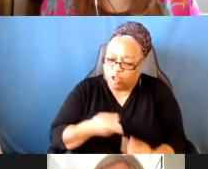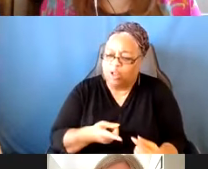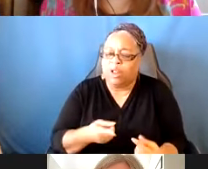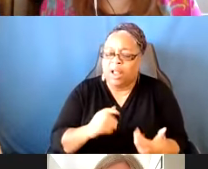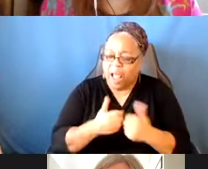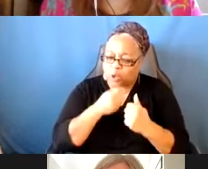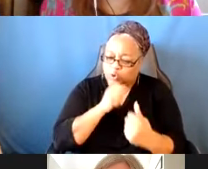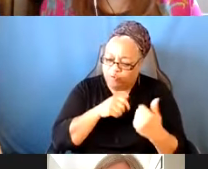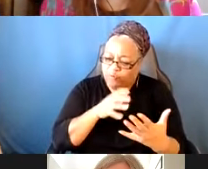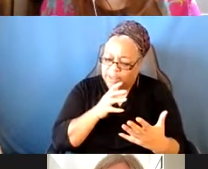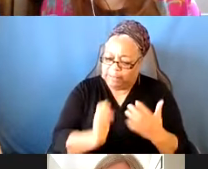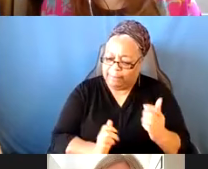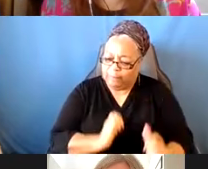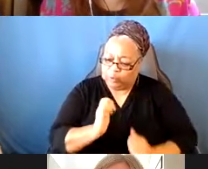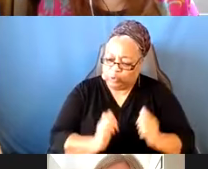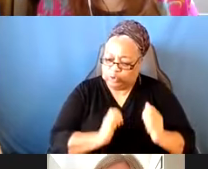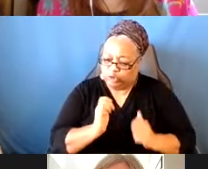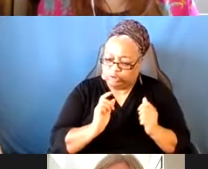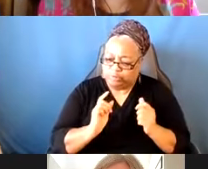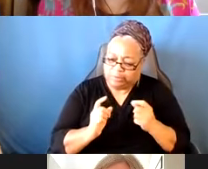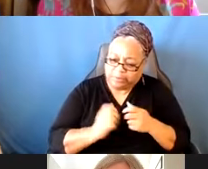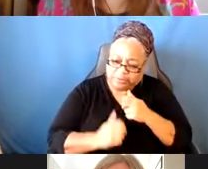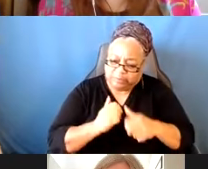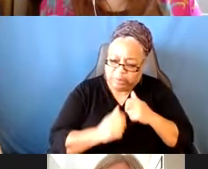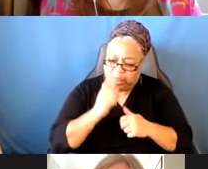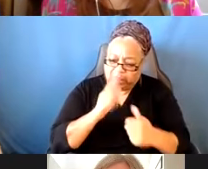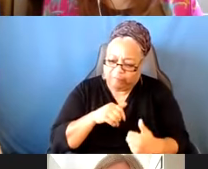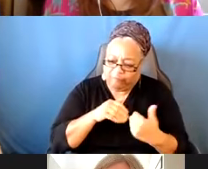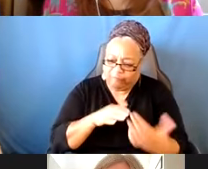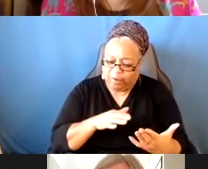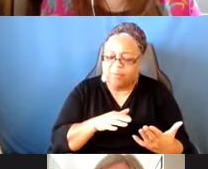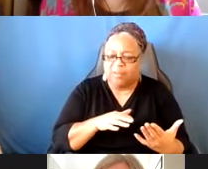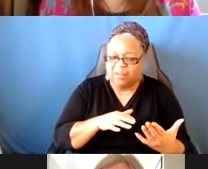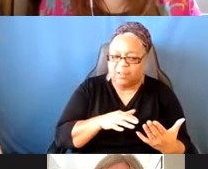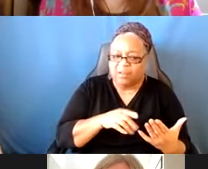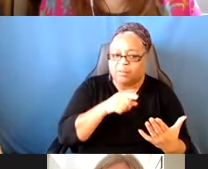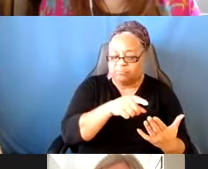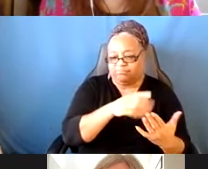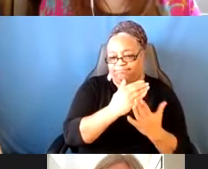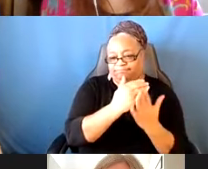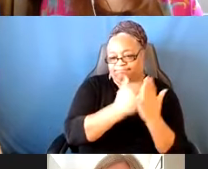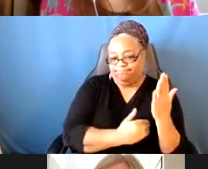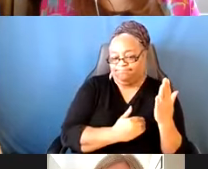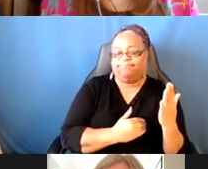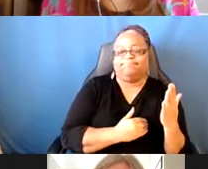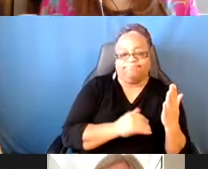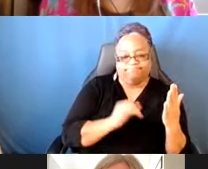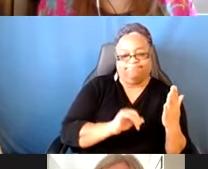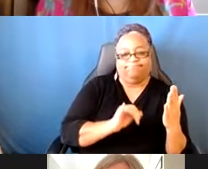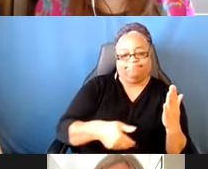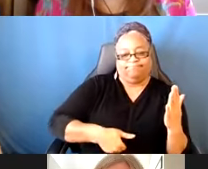difficulties that they're experiencing. They might follow a schedule. Yeah, Brenison says,